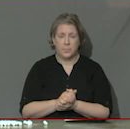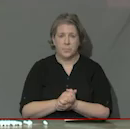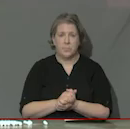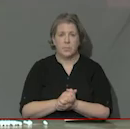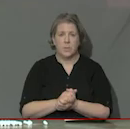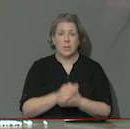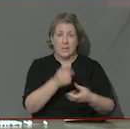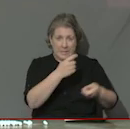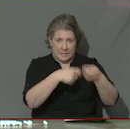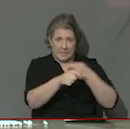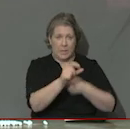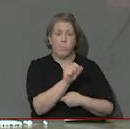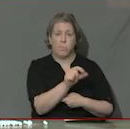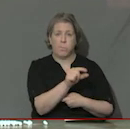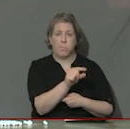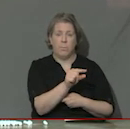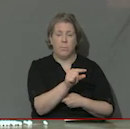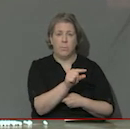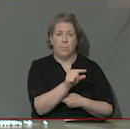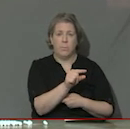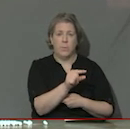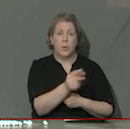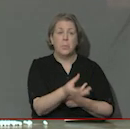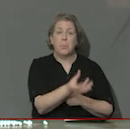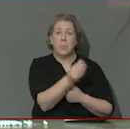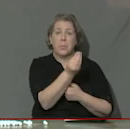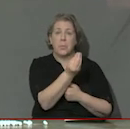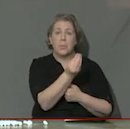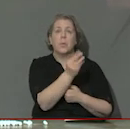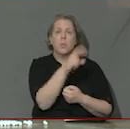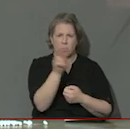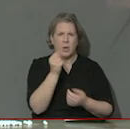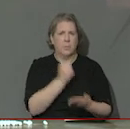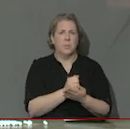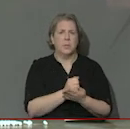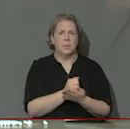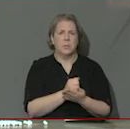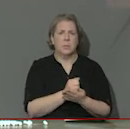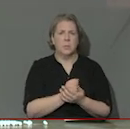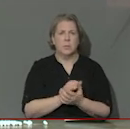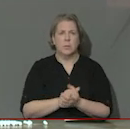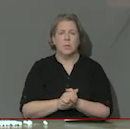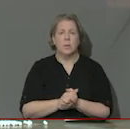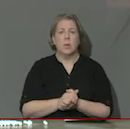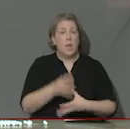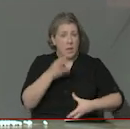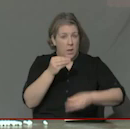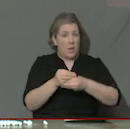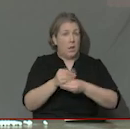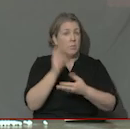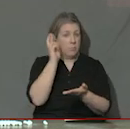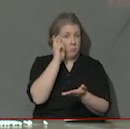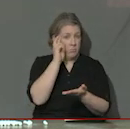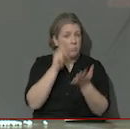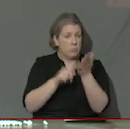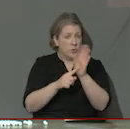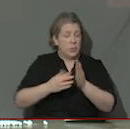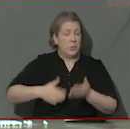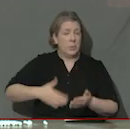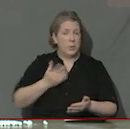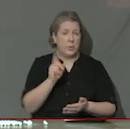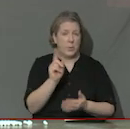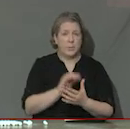the sales. So if you now get that, you must get it right. Right. The one thing I also wanted to show you,